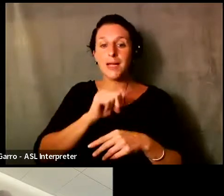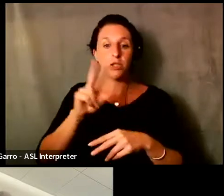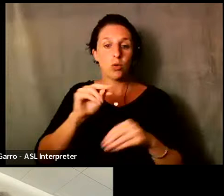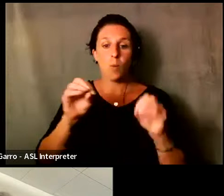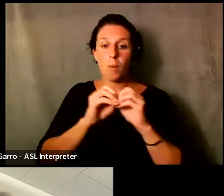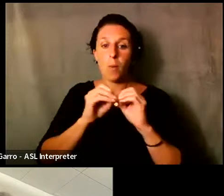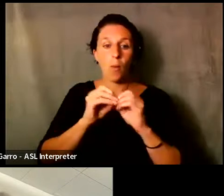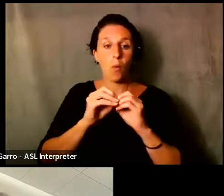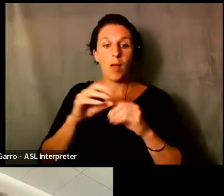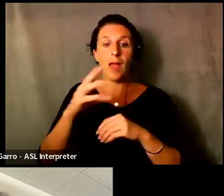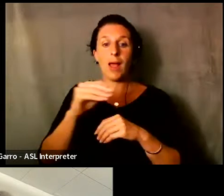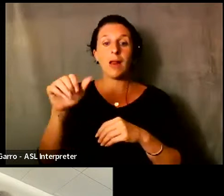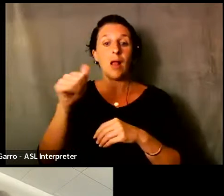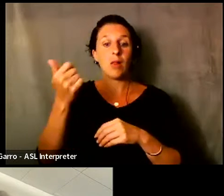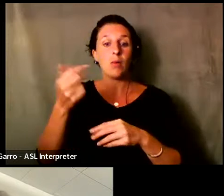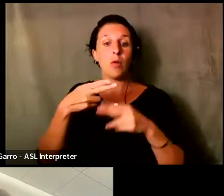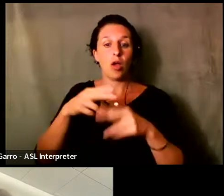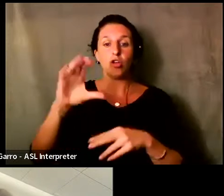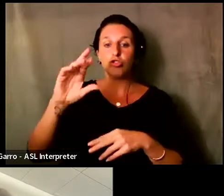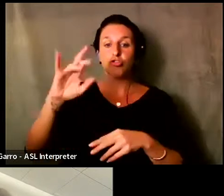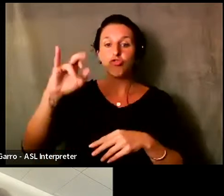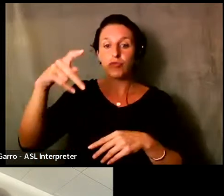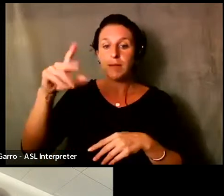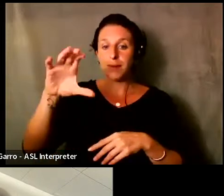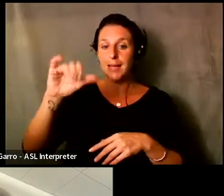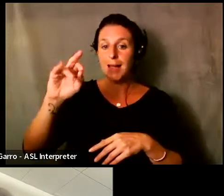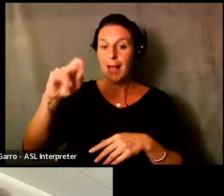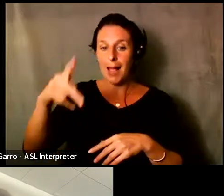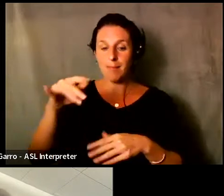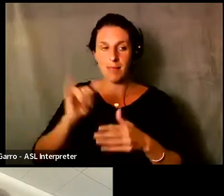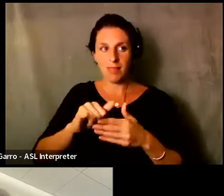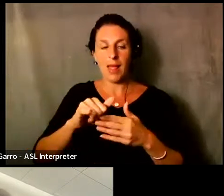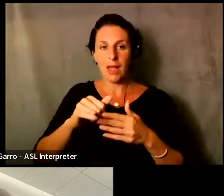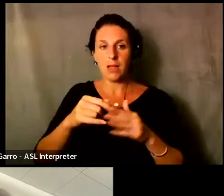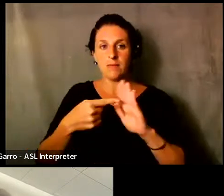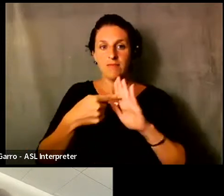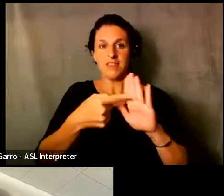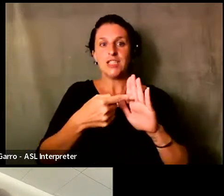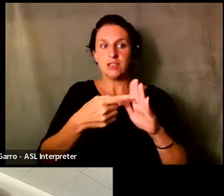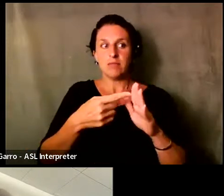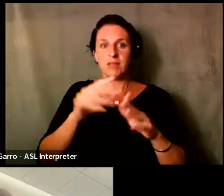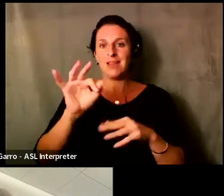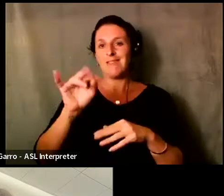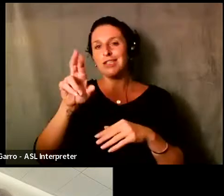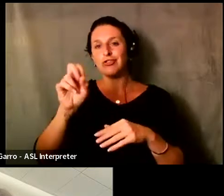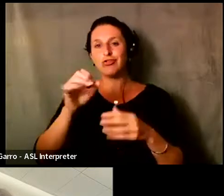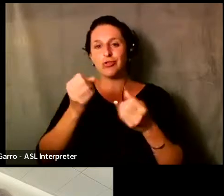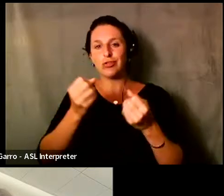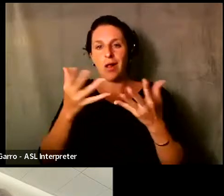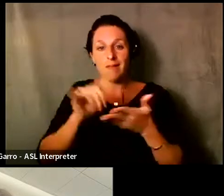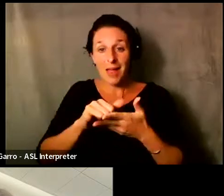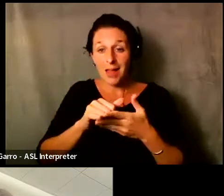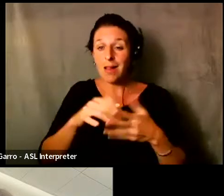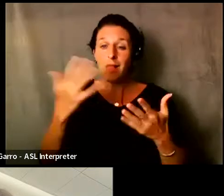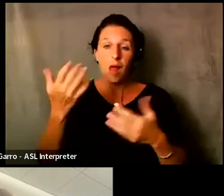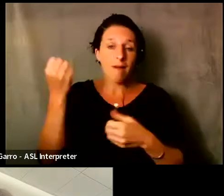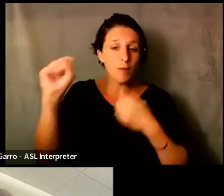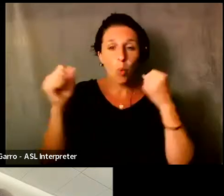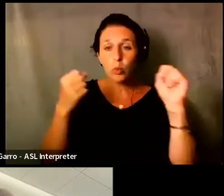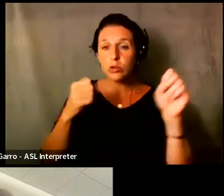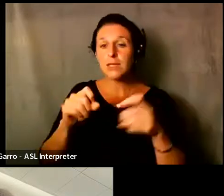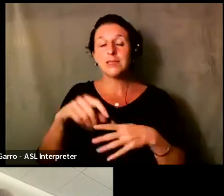Camp that features a lot of this stuff, a lot of the protesting and a lot of